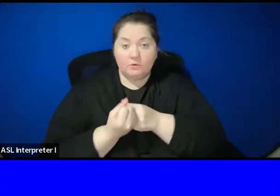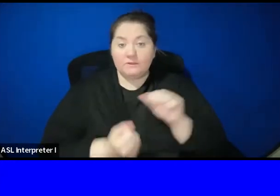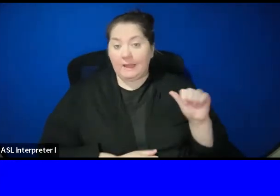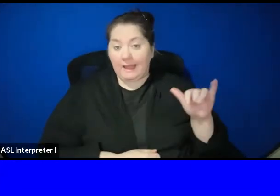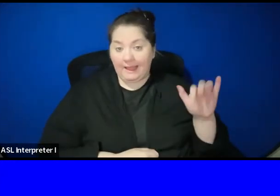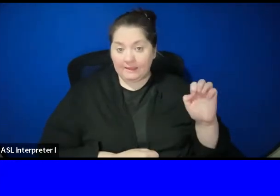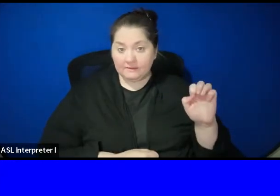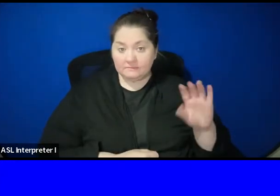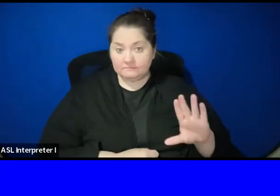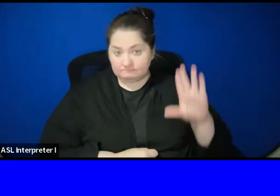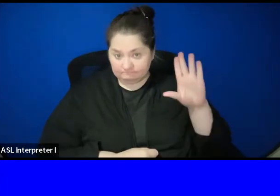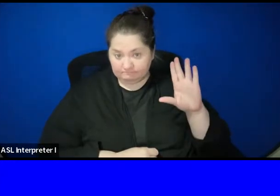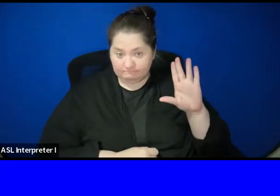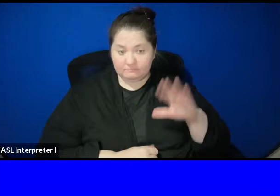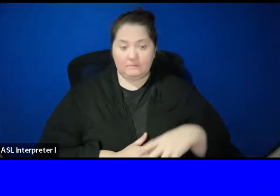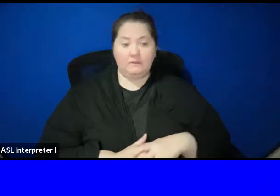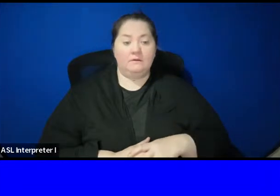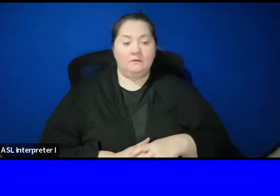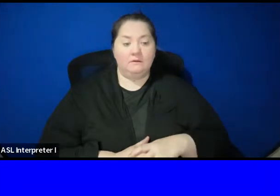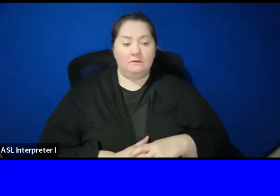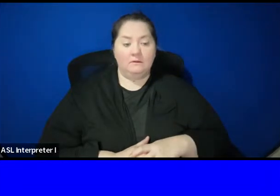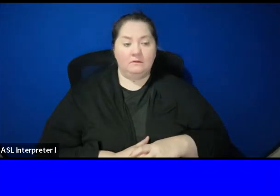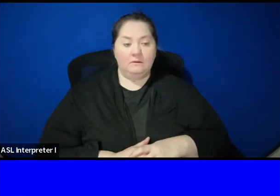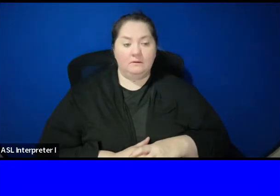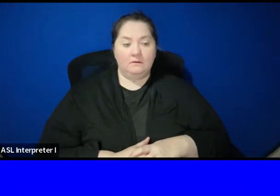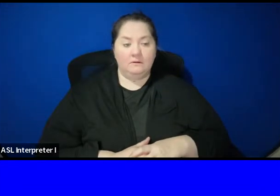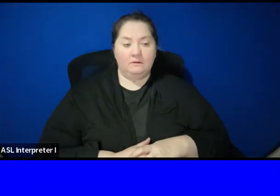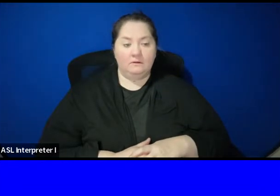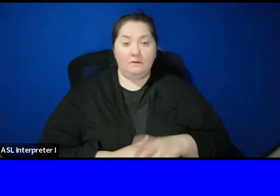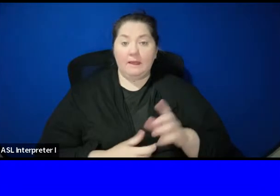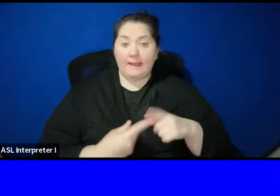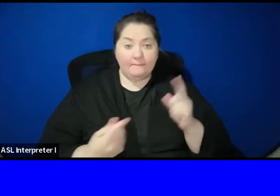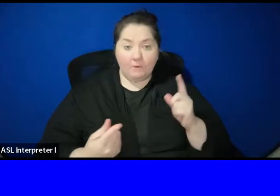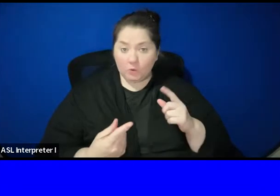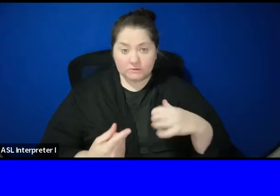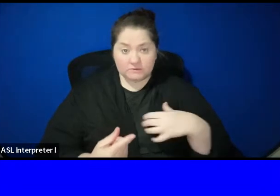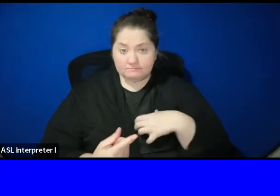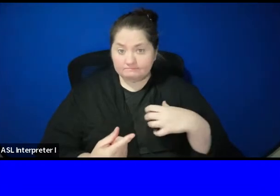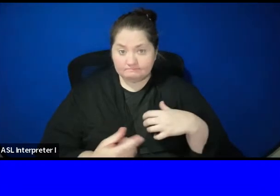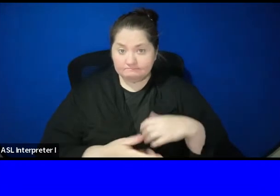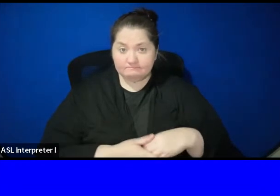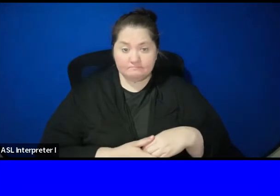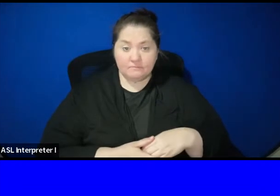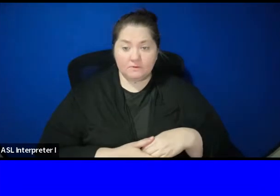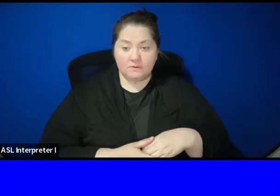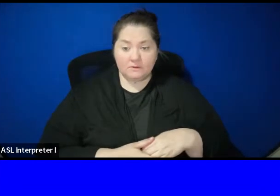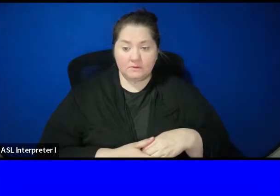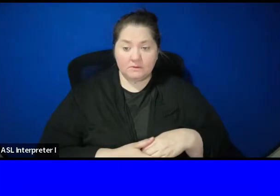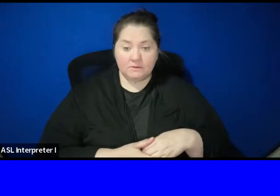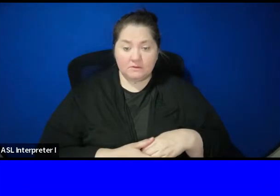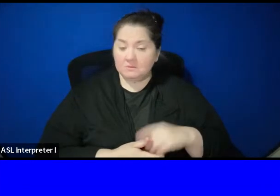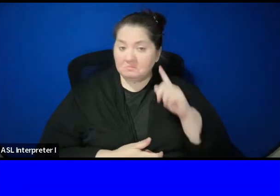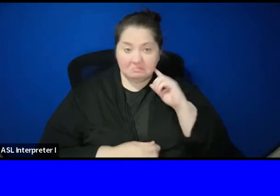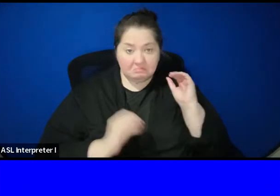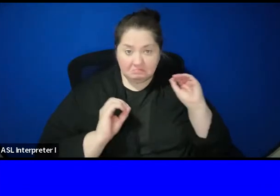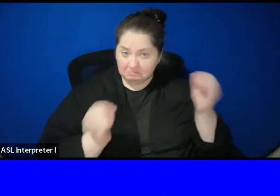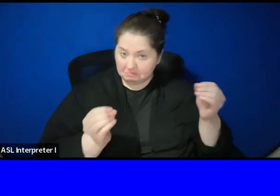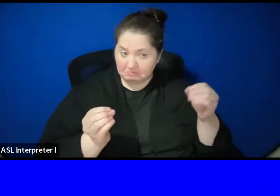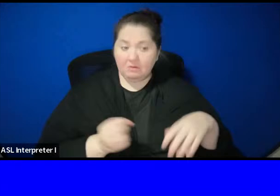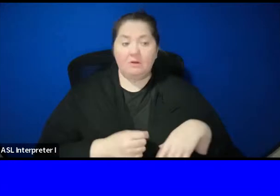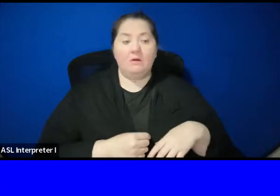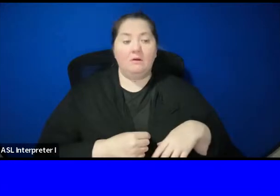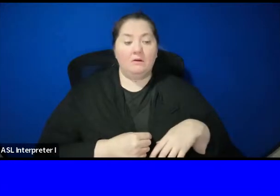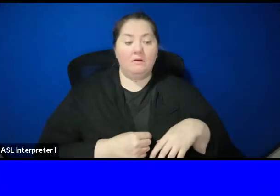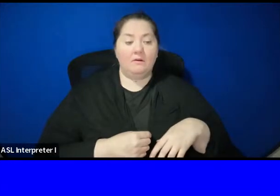aye. Aye. Aye. Are there any opposed? I don't see or hear any no